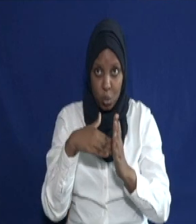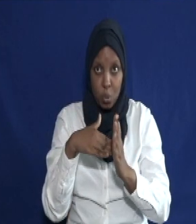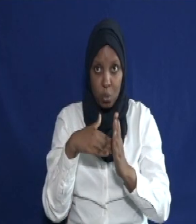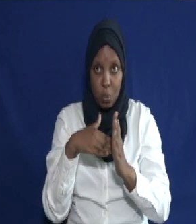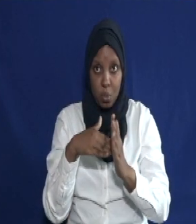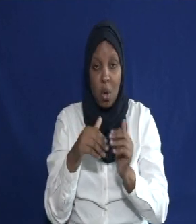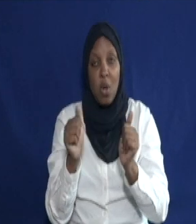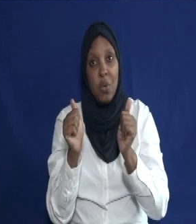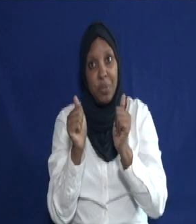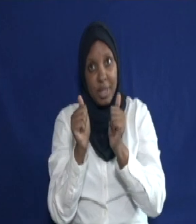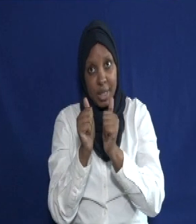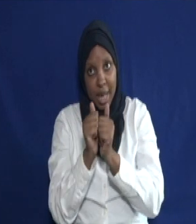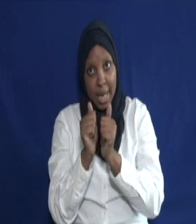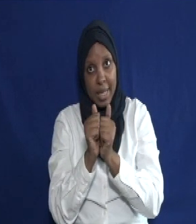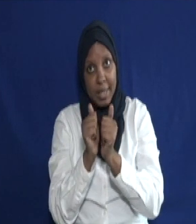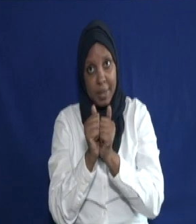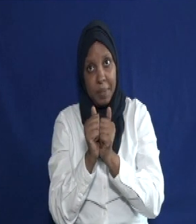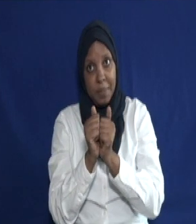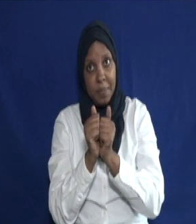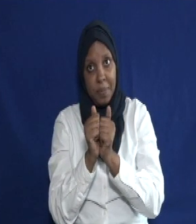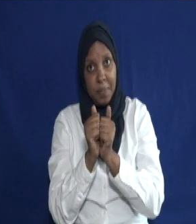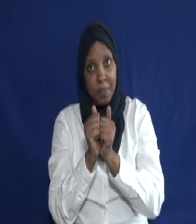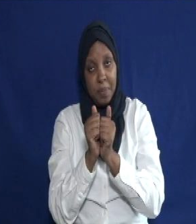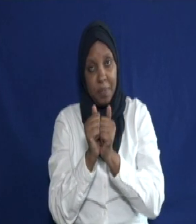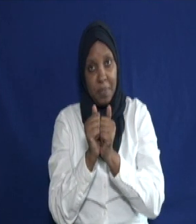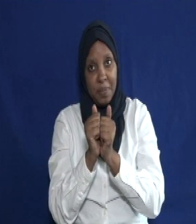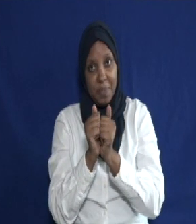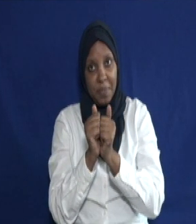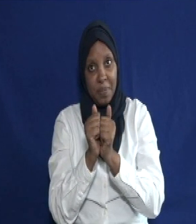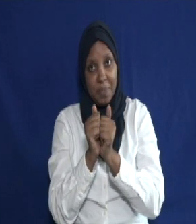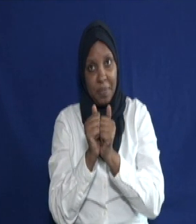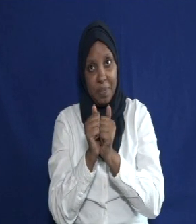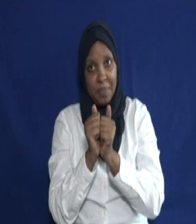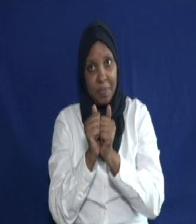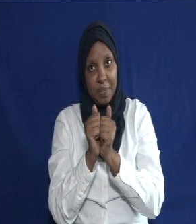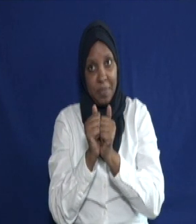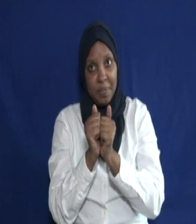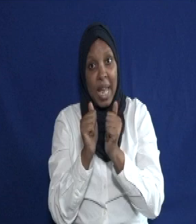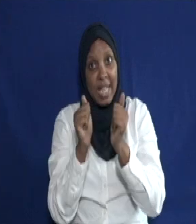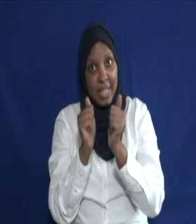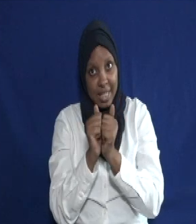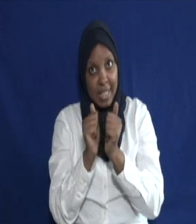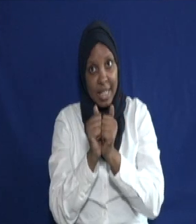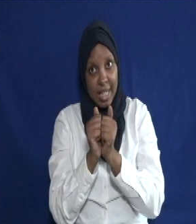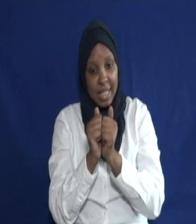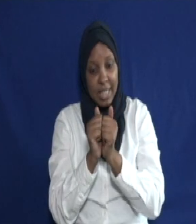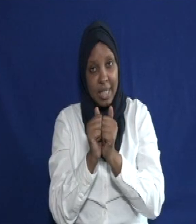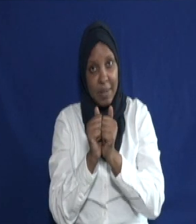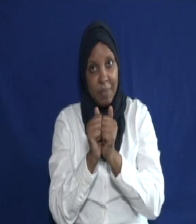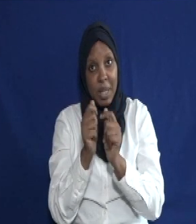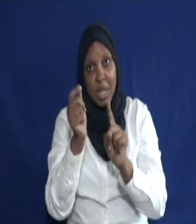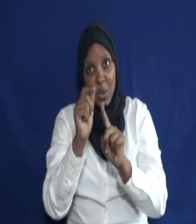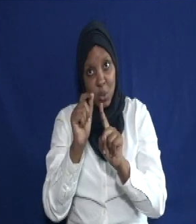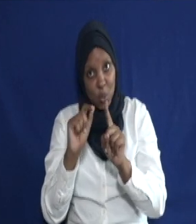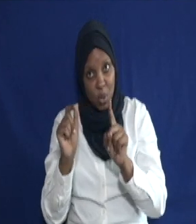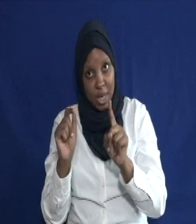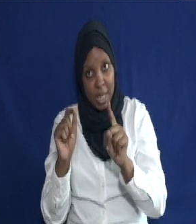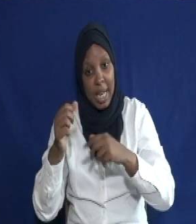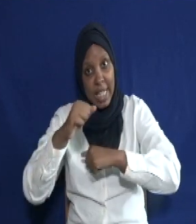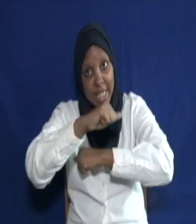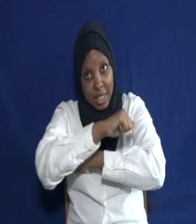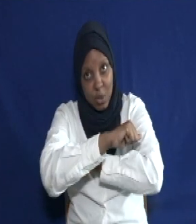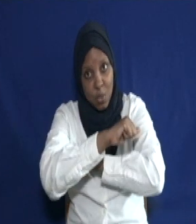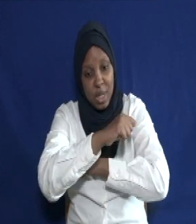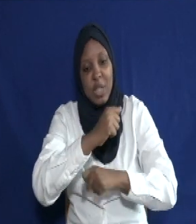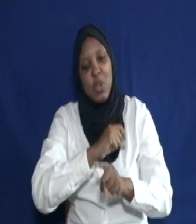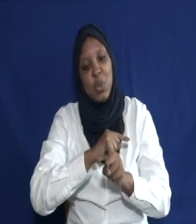36, 7 square is equal to 49, 8 square is equal to 64, 9 square is equal to 81, and